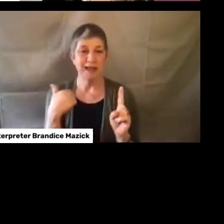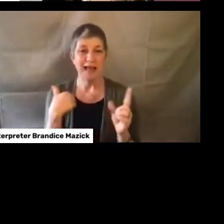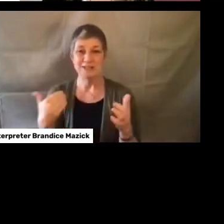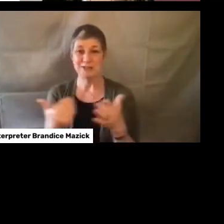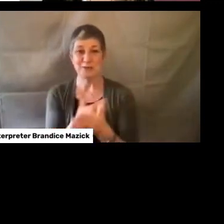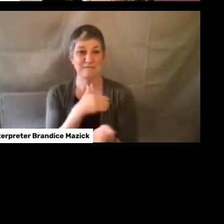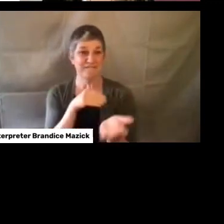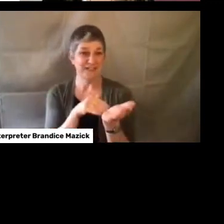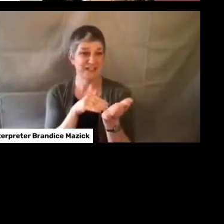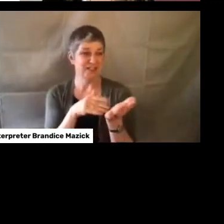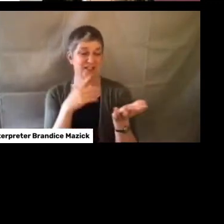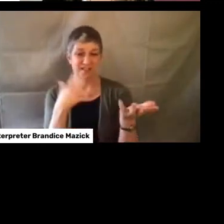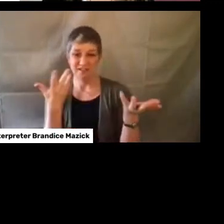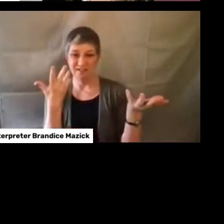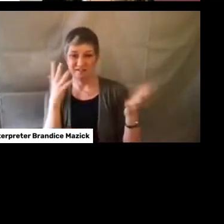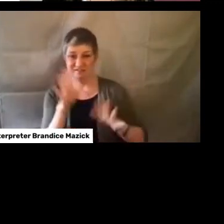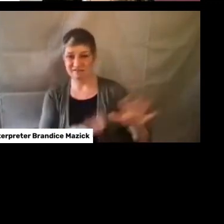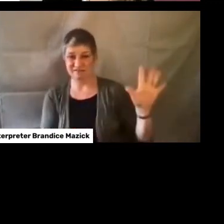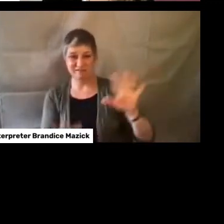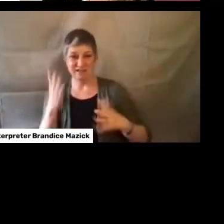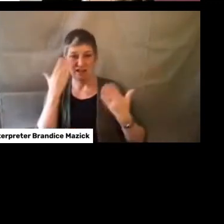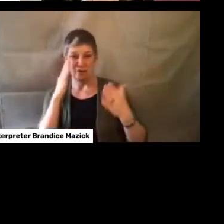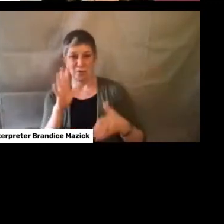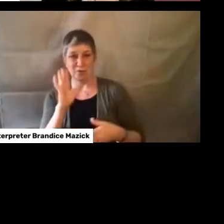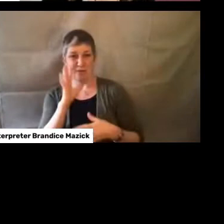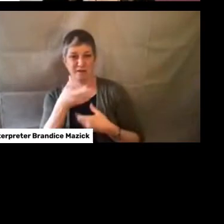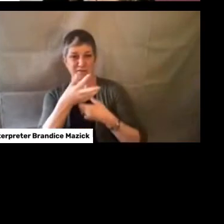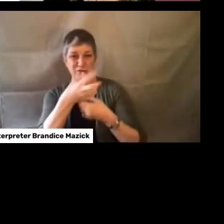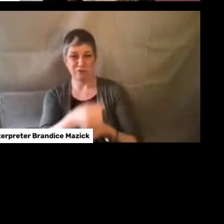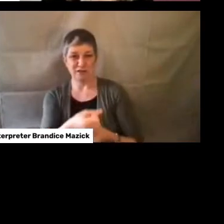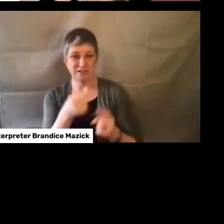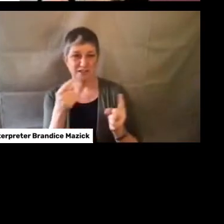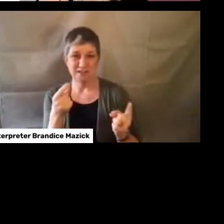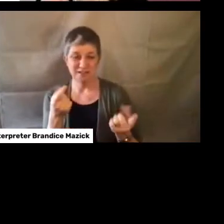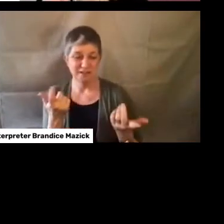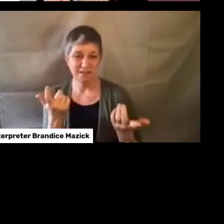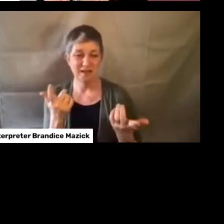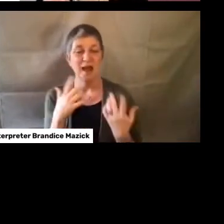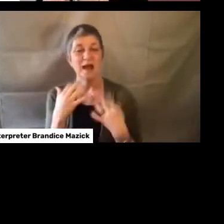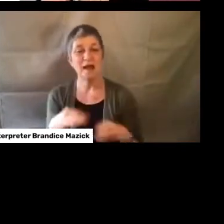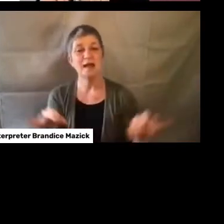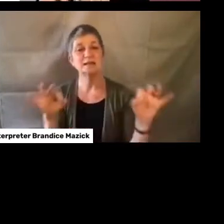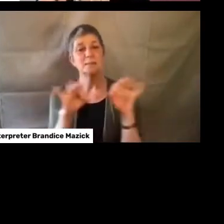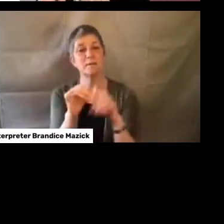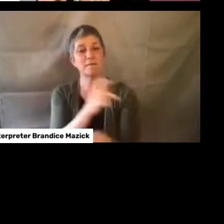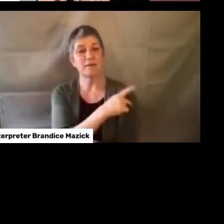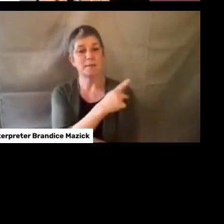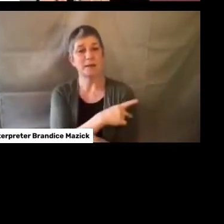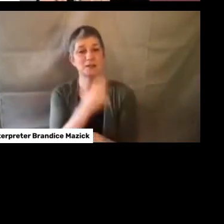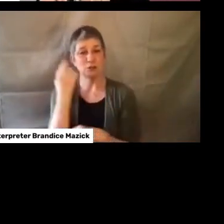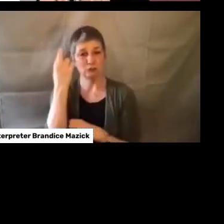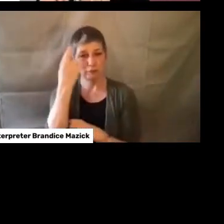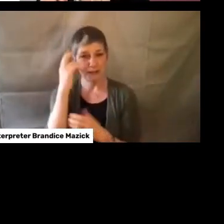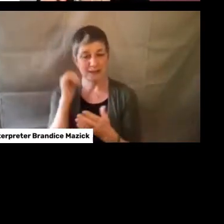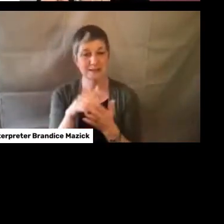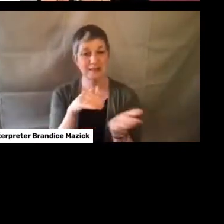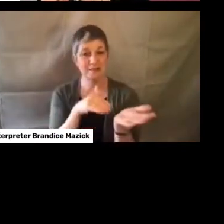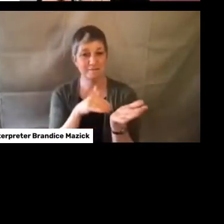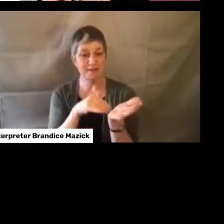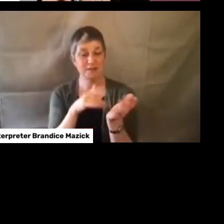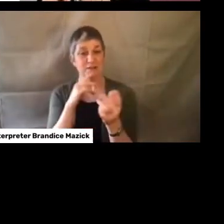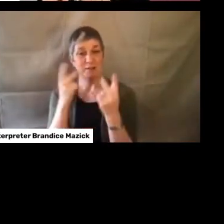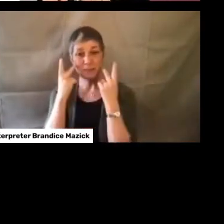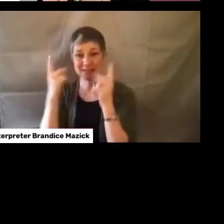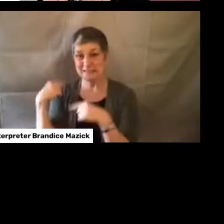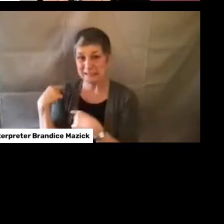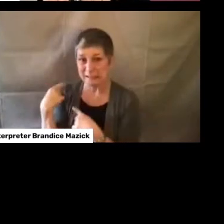physician that they don't know, they have never trusted. And it's important for that patient to realize that the physician that they've been seeing